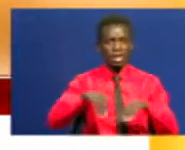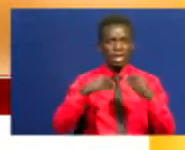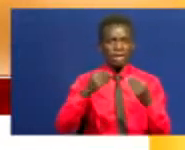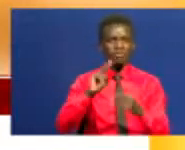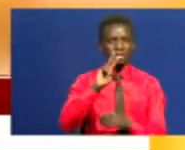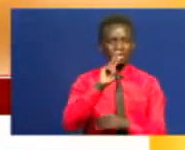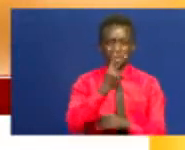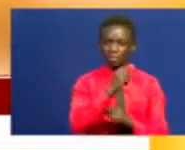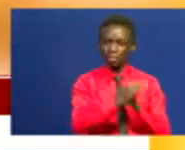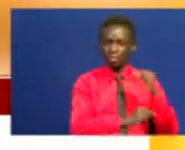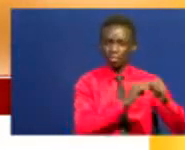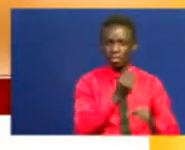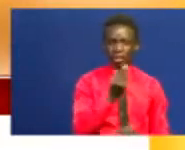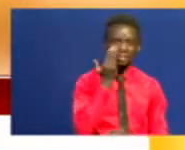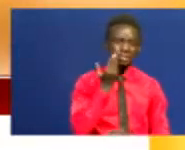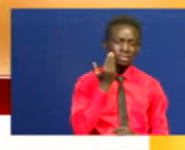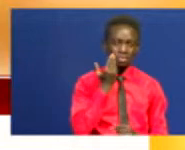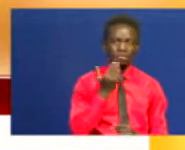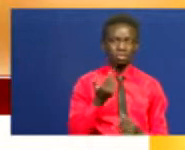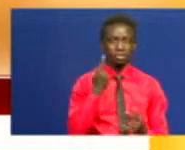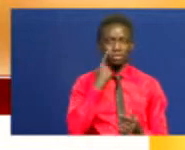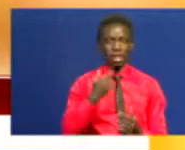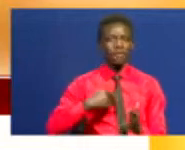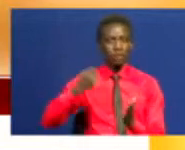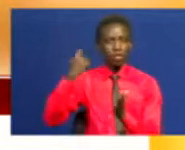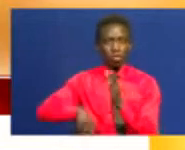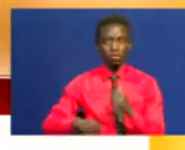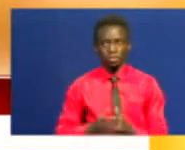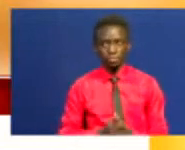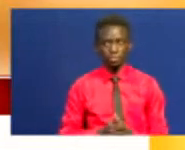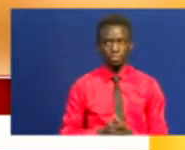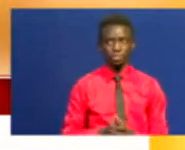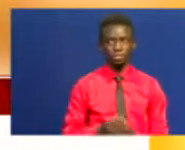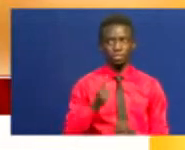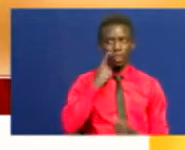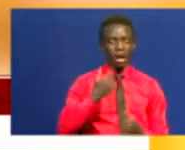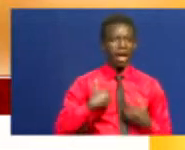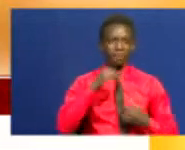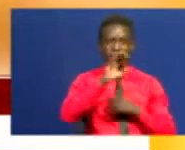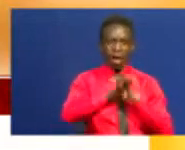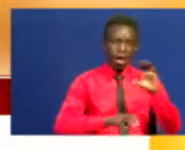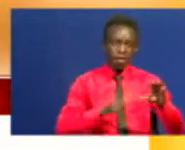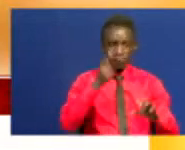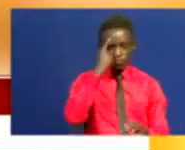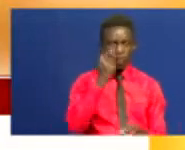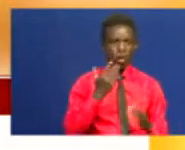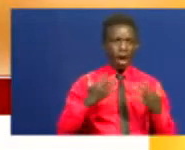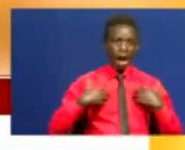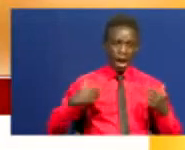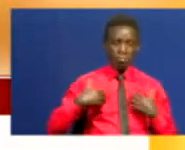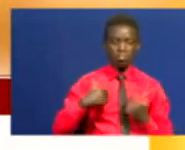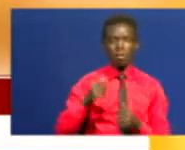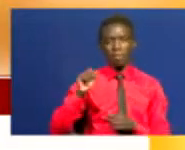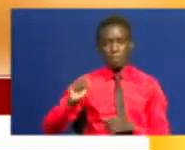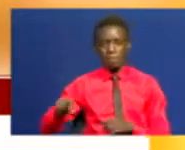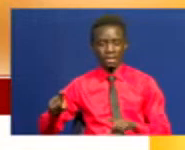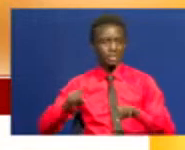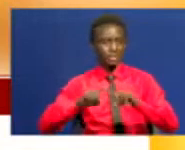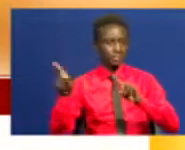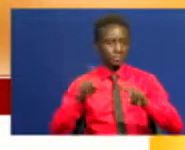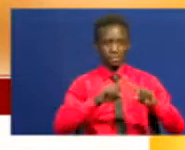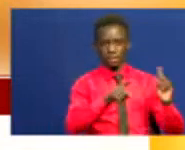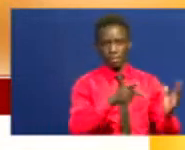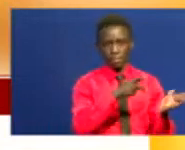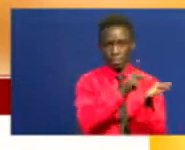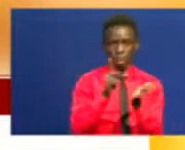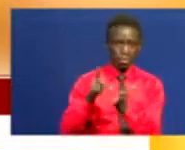being hampered by cost. And it's like you have different prices for animal-based and you have different prices for plant-based, but the costs are similar. So